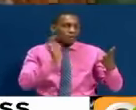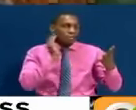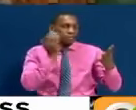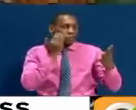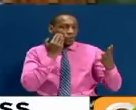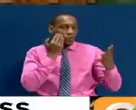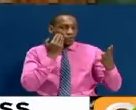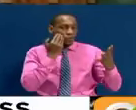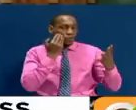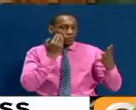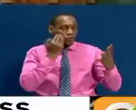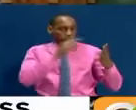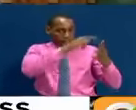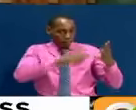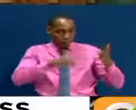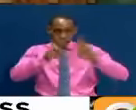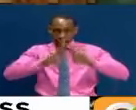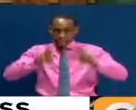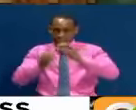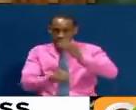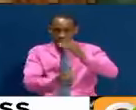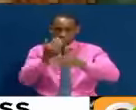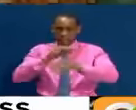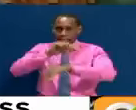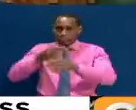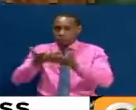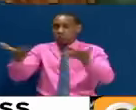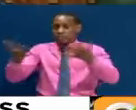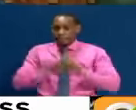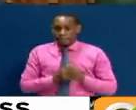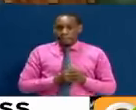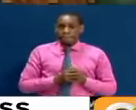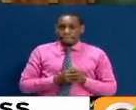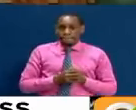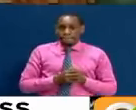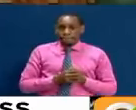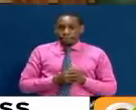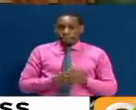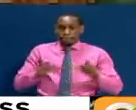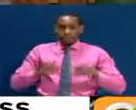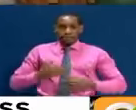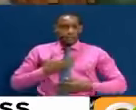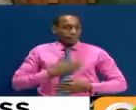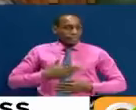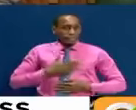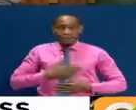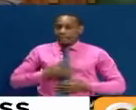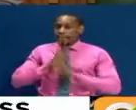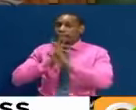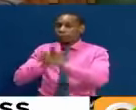Isiolo in preparation for a rollout nationwide. I am pleased today to